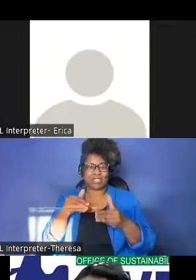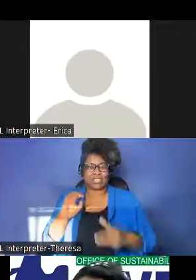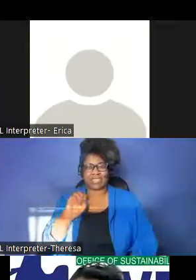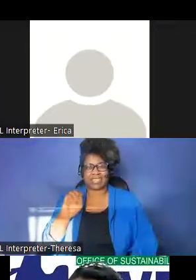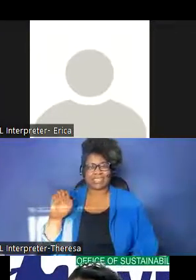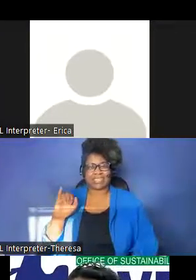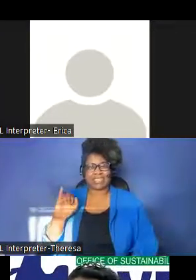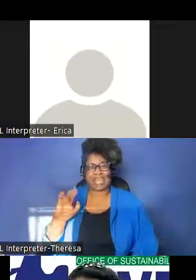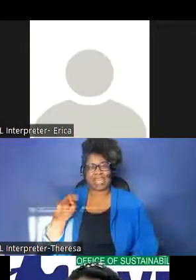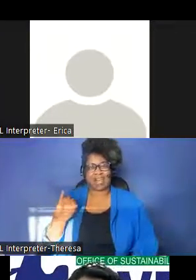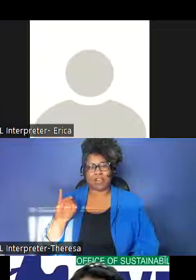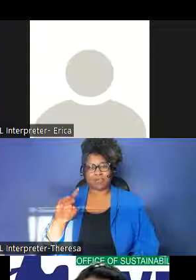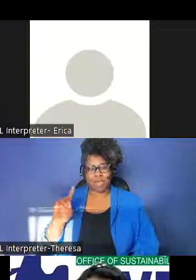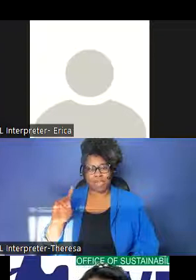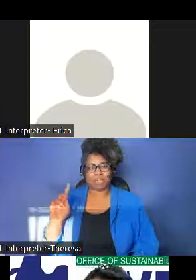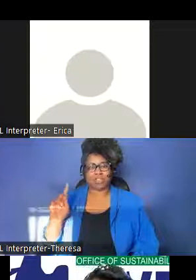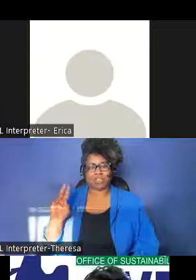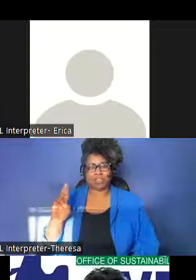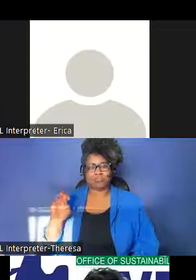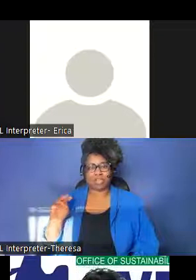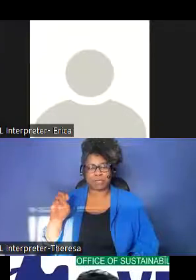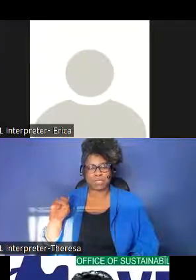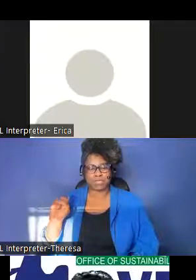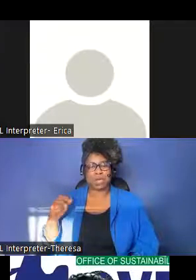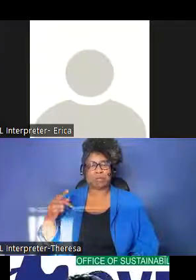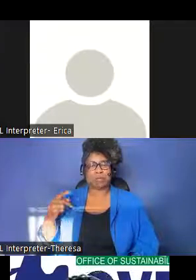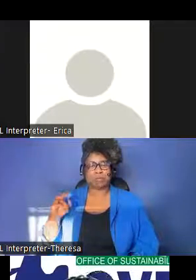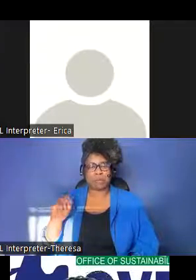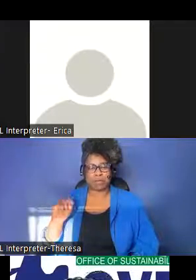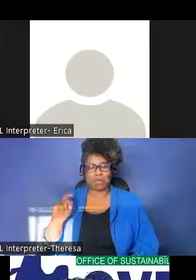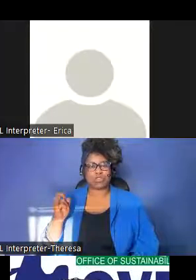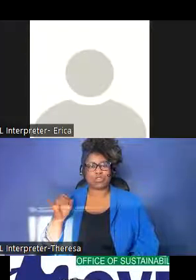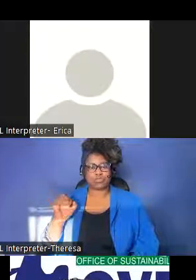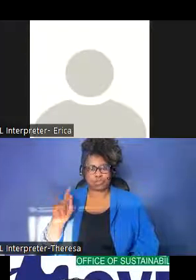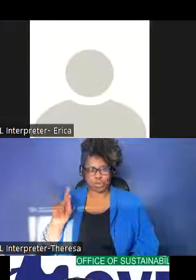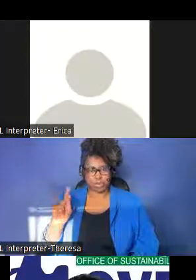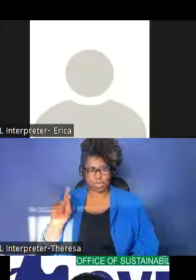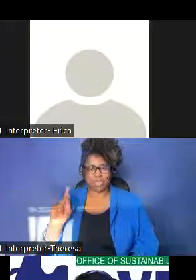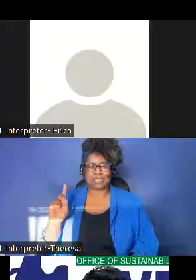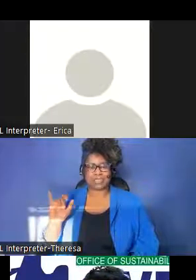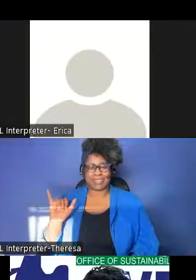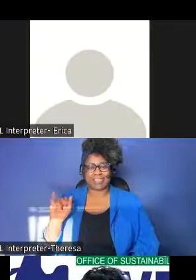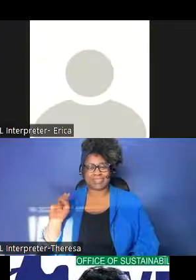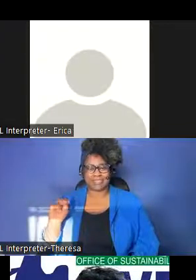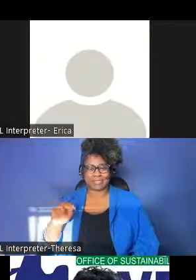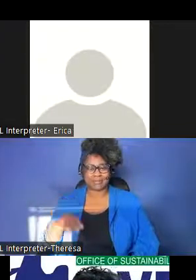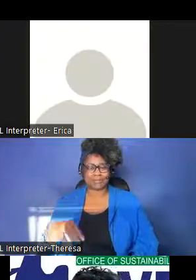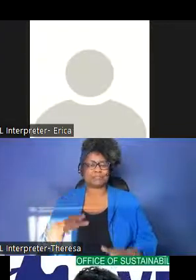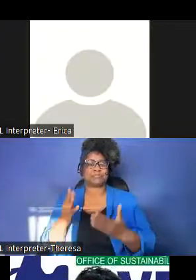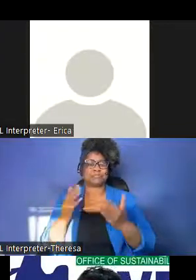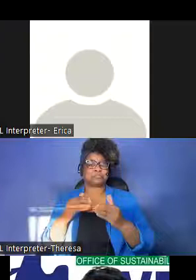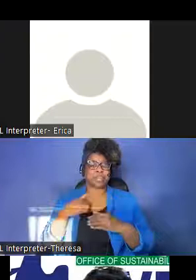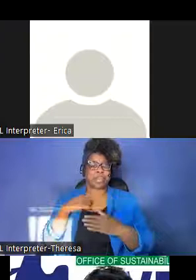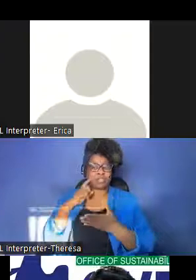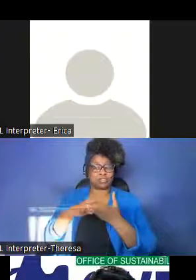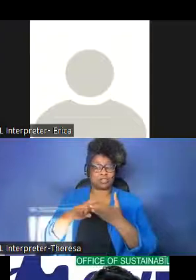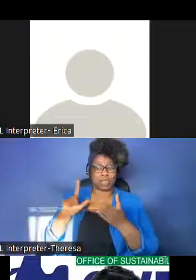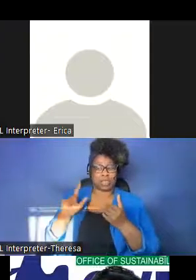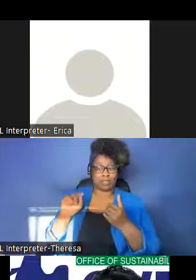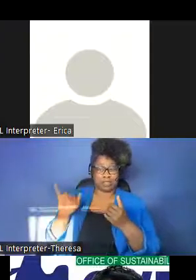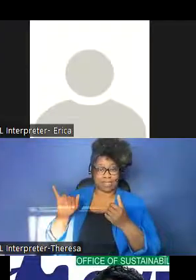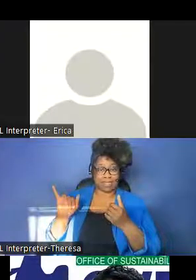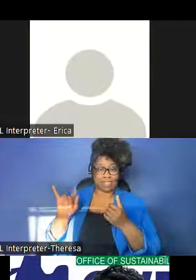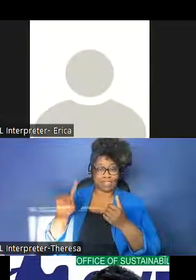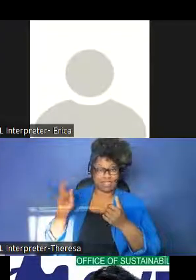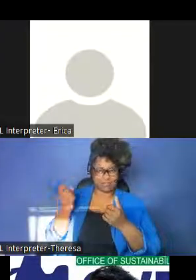East Ironbound, Doremus, Port Newark, Newark Airport, and Dayton. I see your question, Lenny. I'm going to come back to it